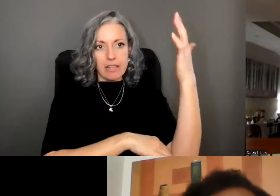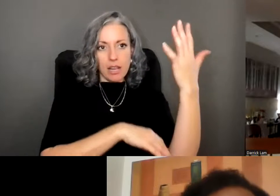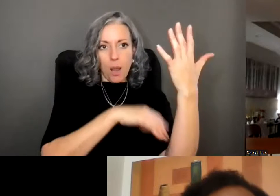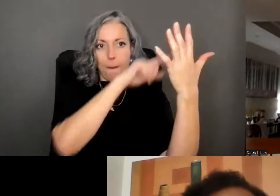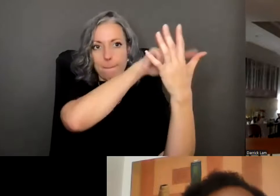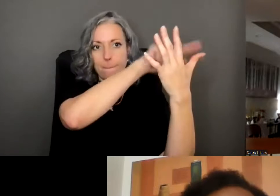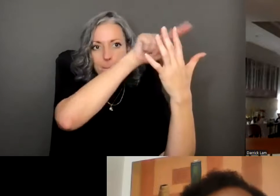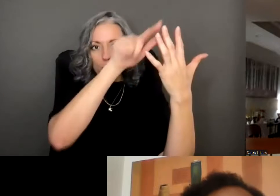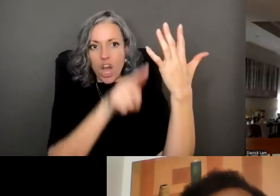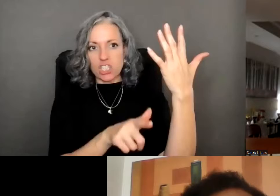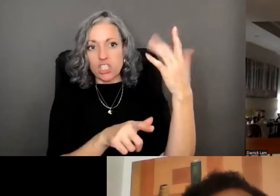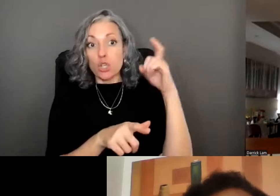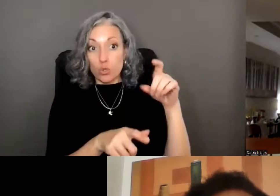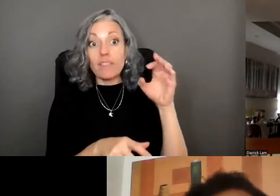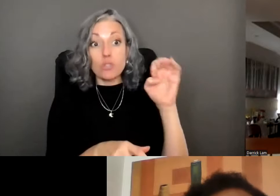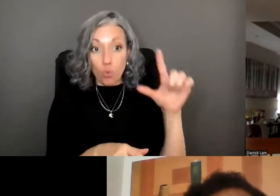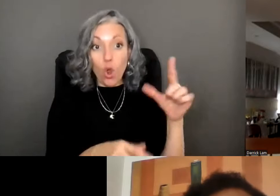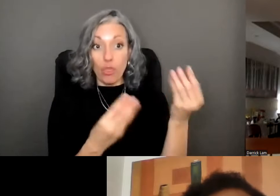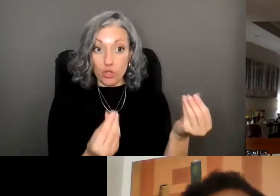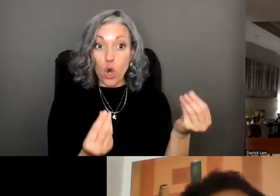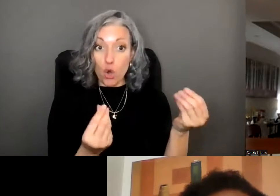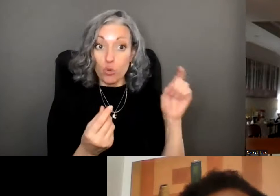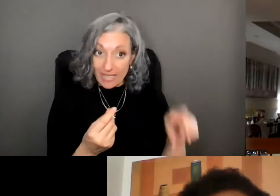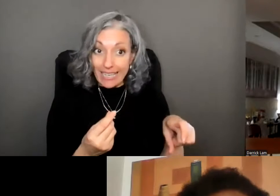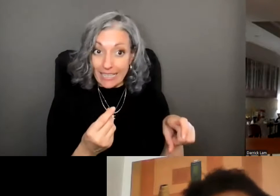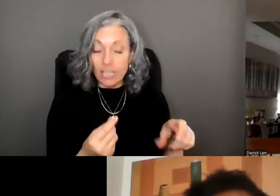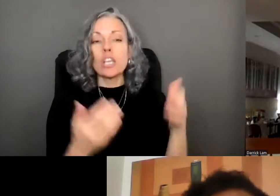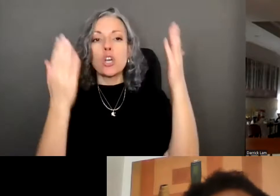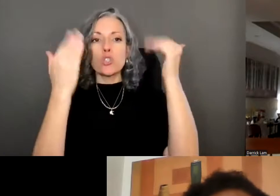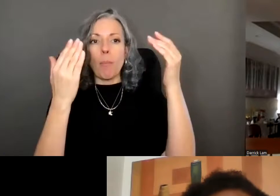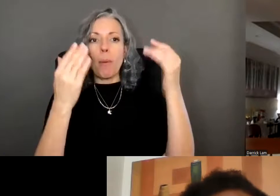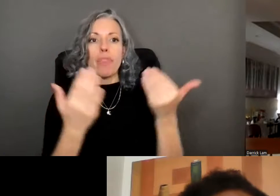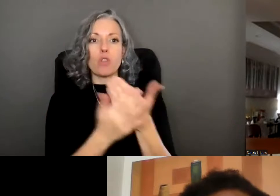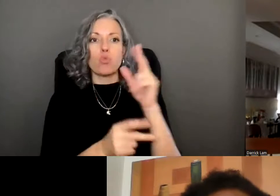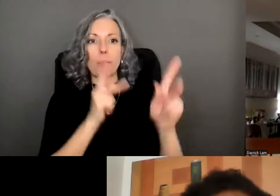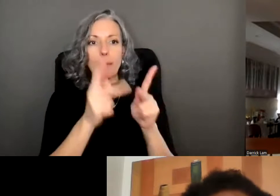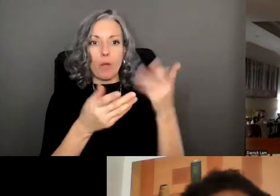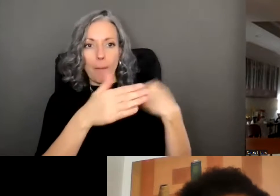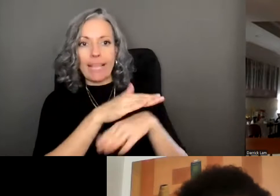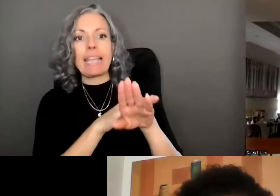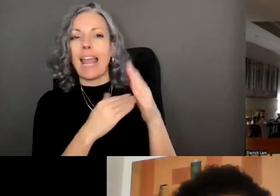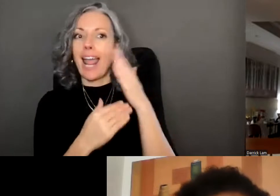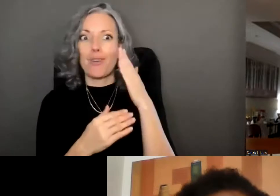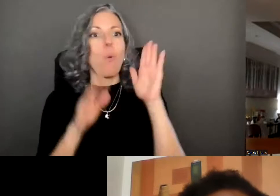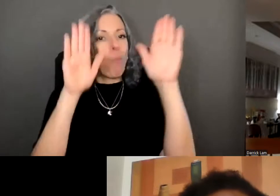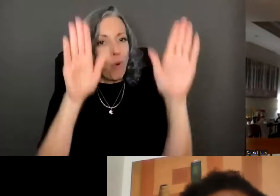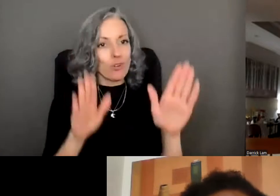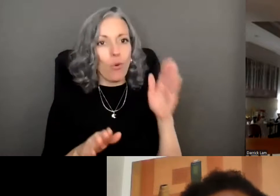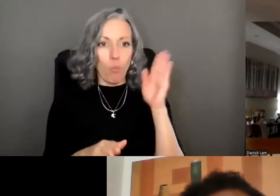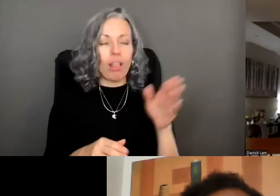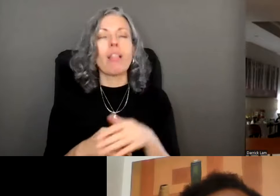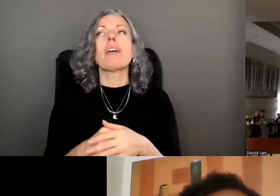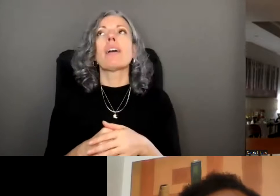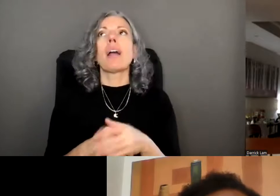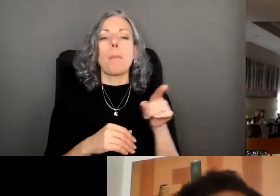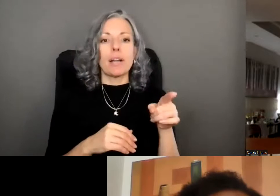You need it all, but you need the soil. And so I'm hoping that the new people coming in, and I know they're going to be fantastic, the